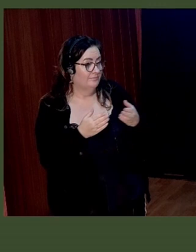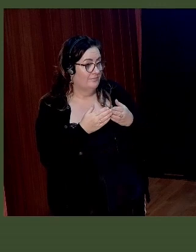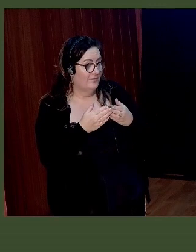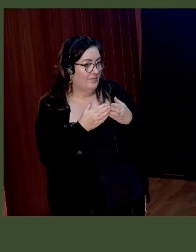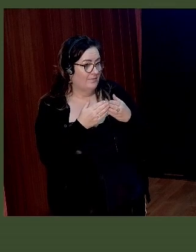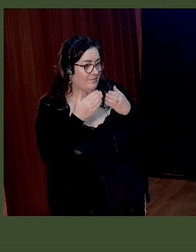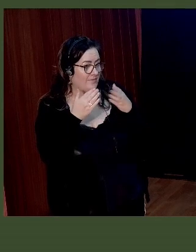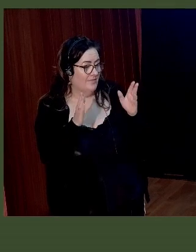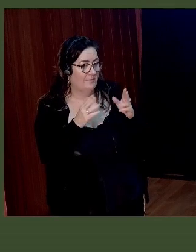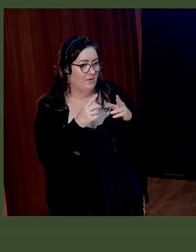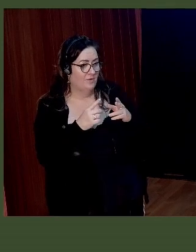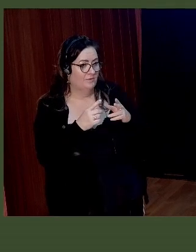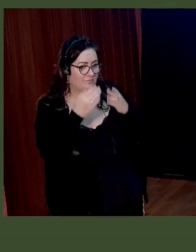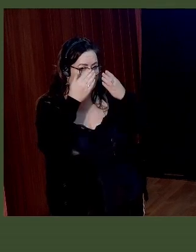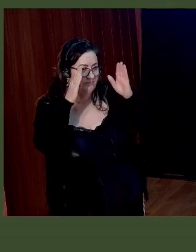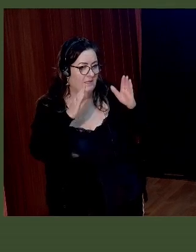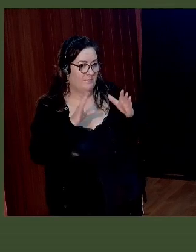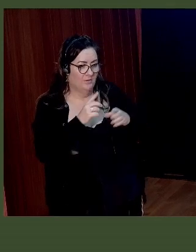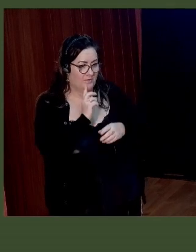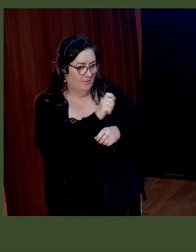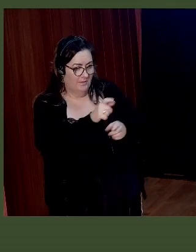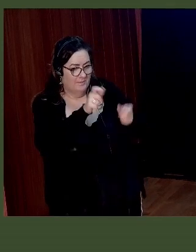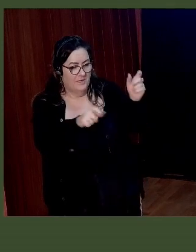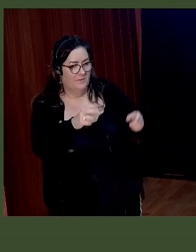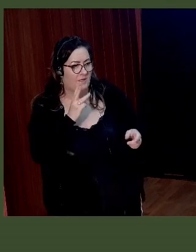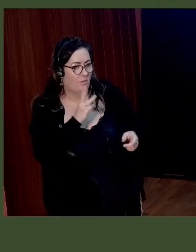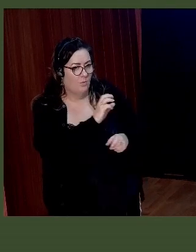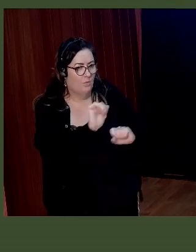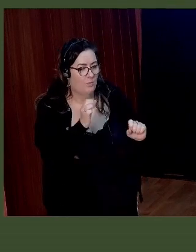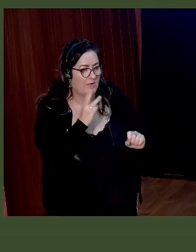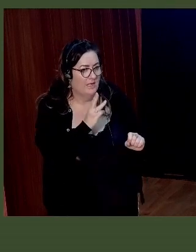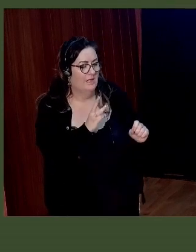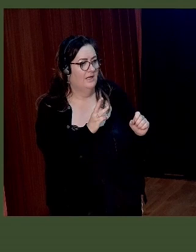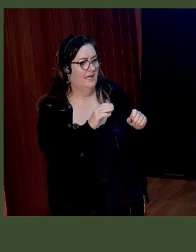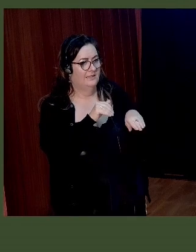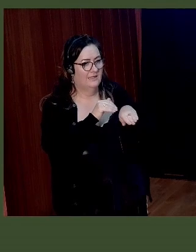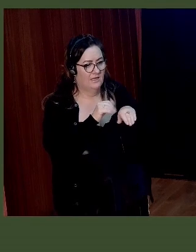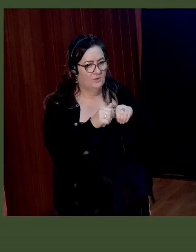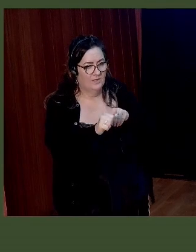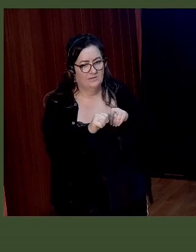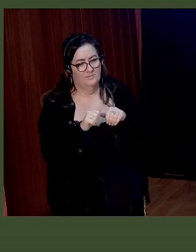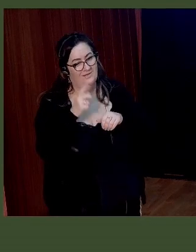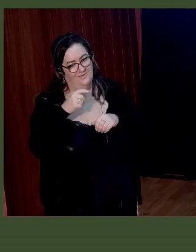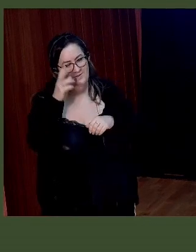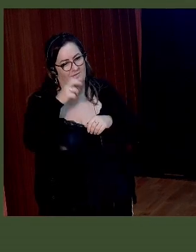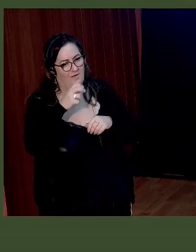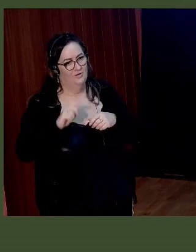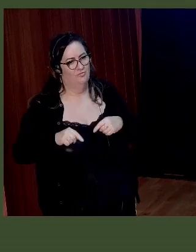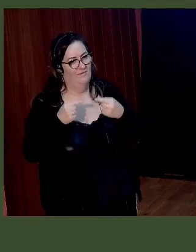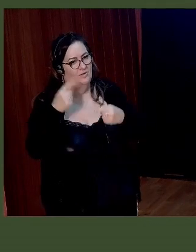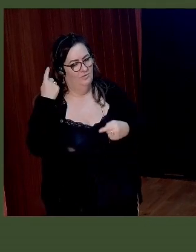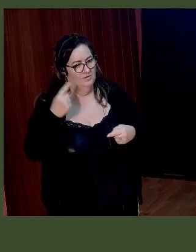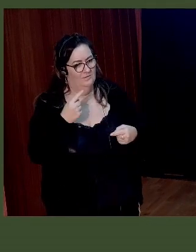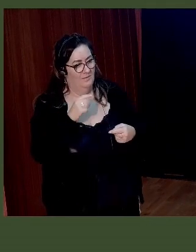which included opining about universalism and the will of the people, and from the transferable consequences of the French Revolution. In this model, the